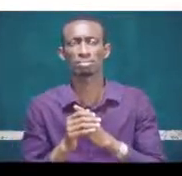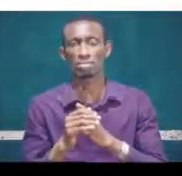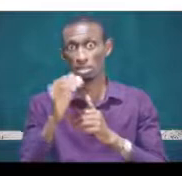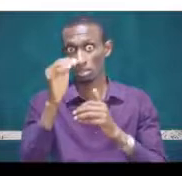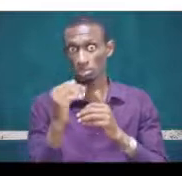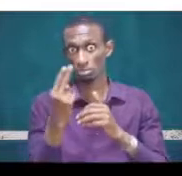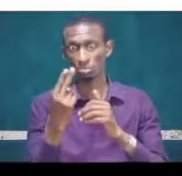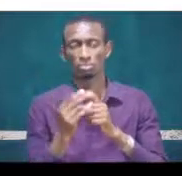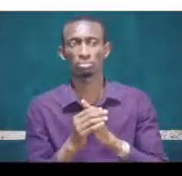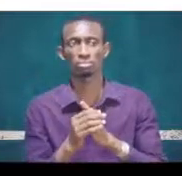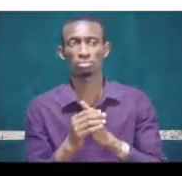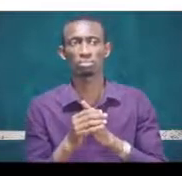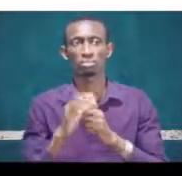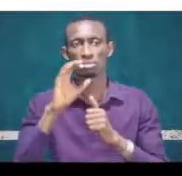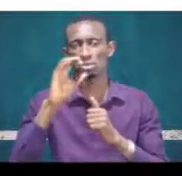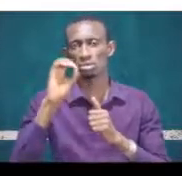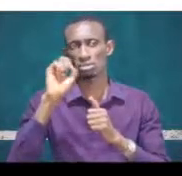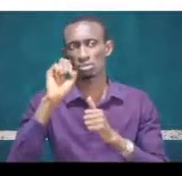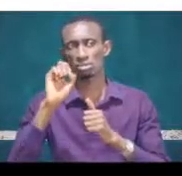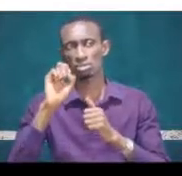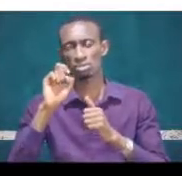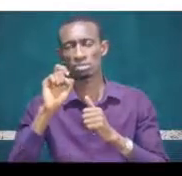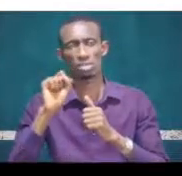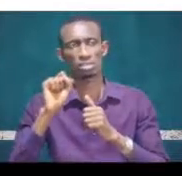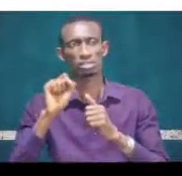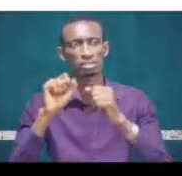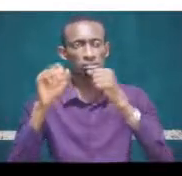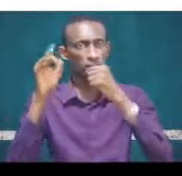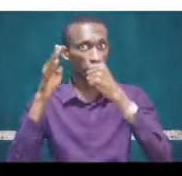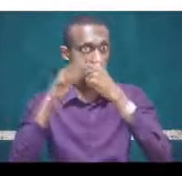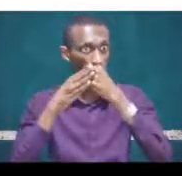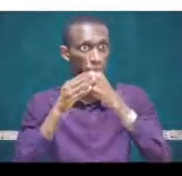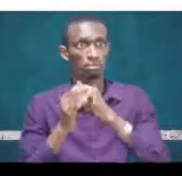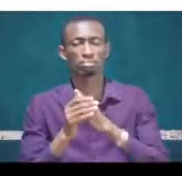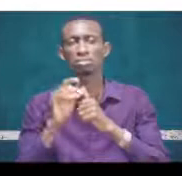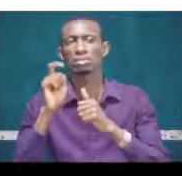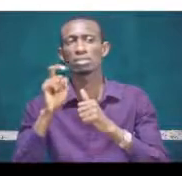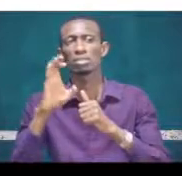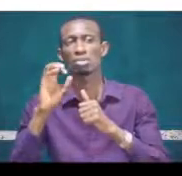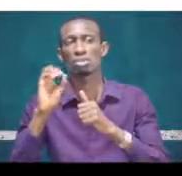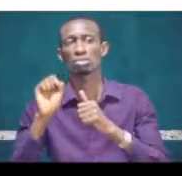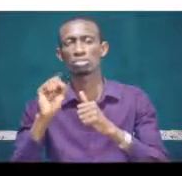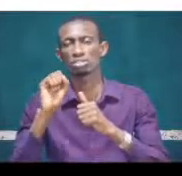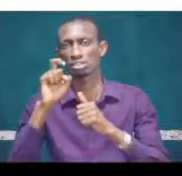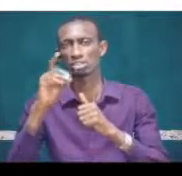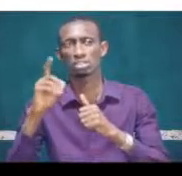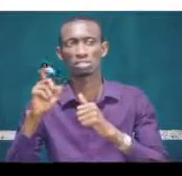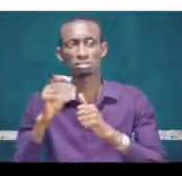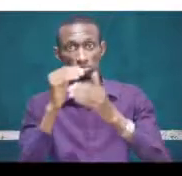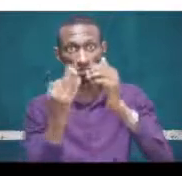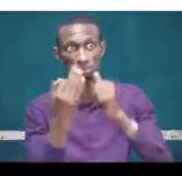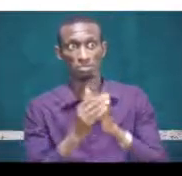Then, integral cosine 9x times cosine x dx. 3